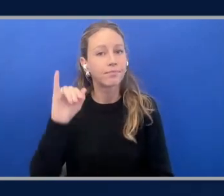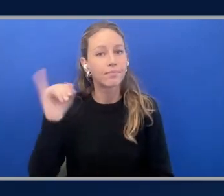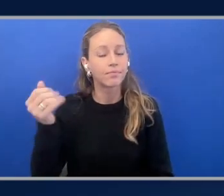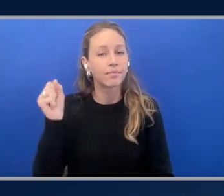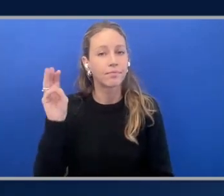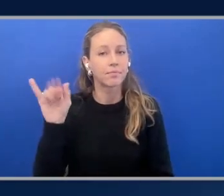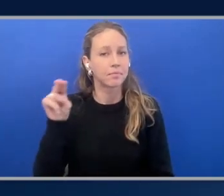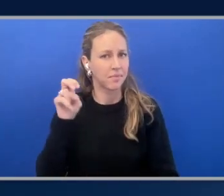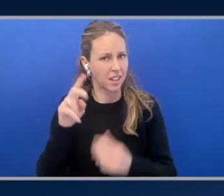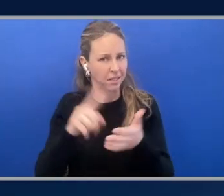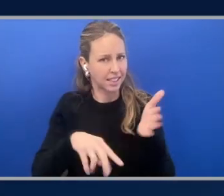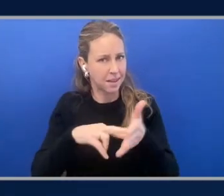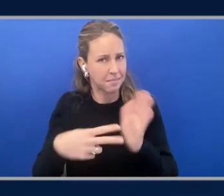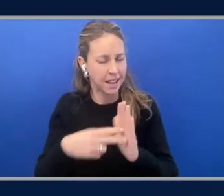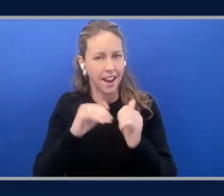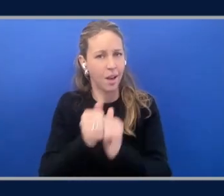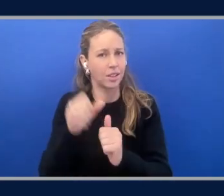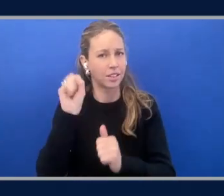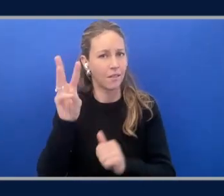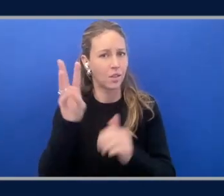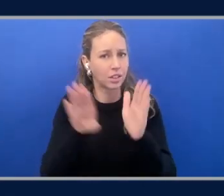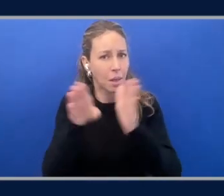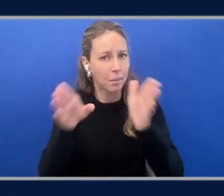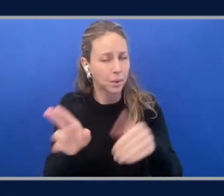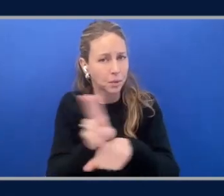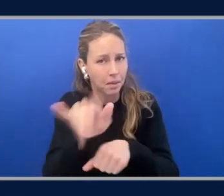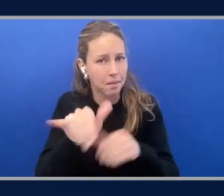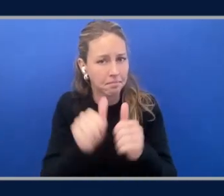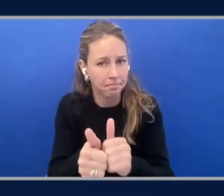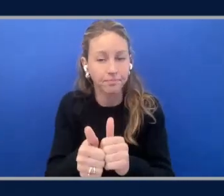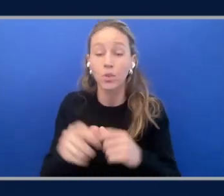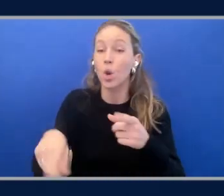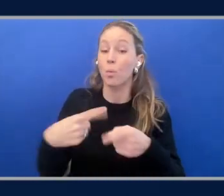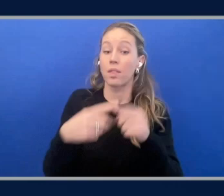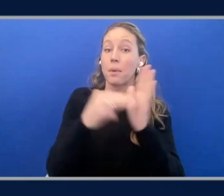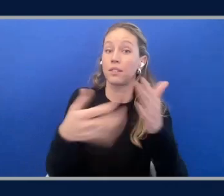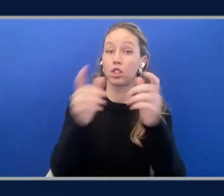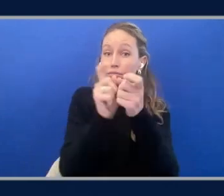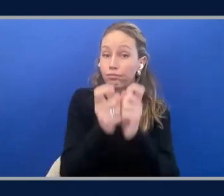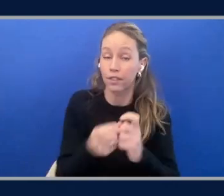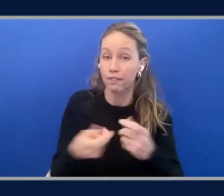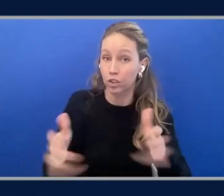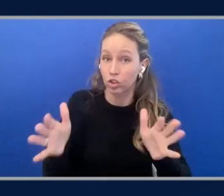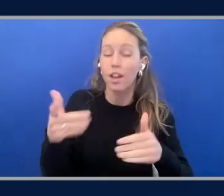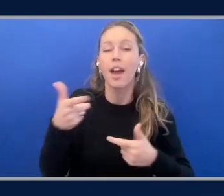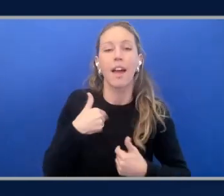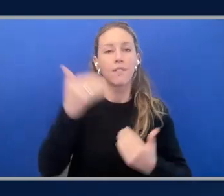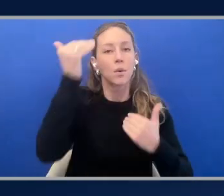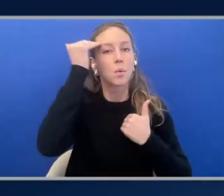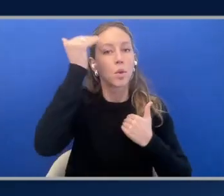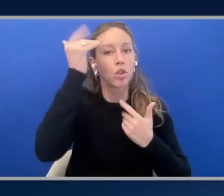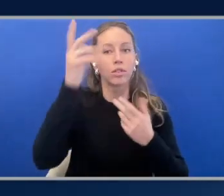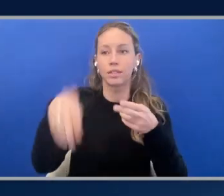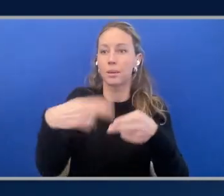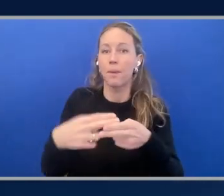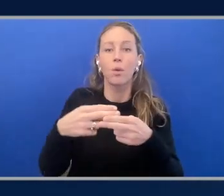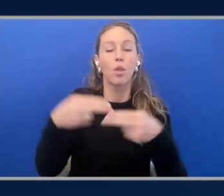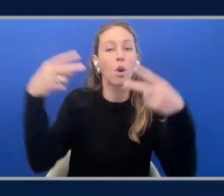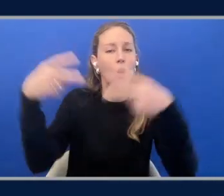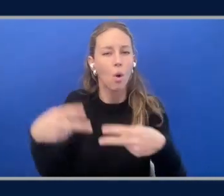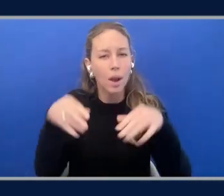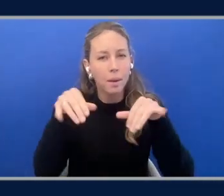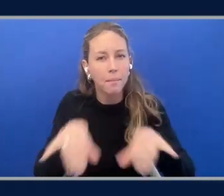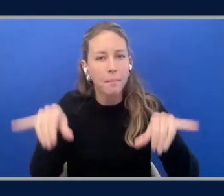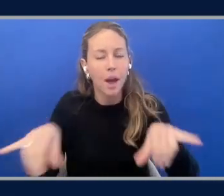using this? I mean, it just means that these models, once fine-tuned, actually have awareness of the coding patterns and